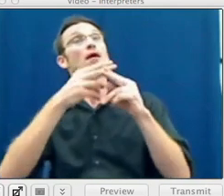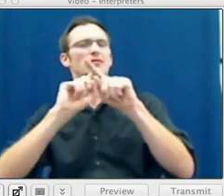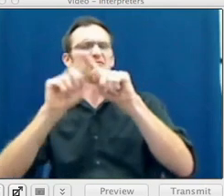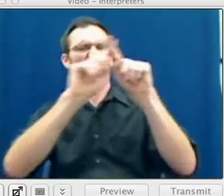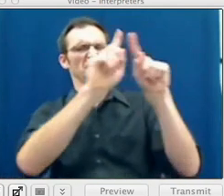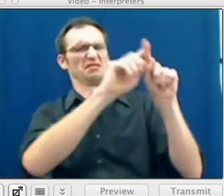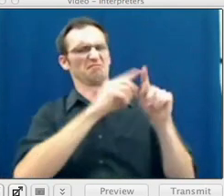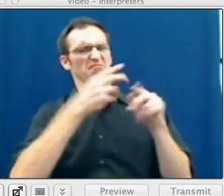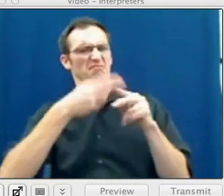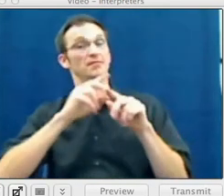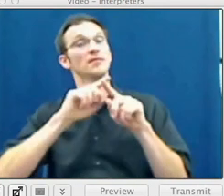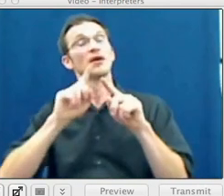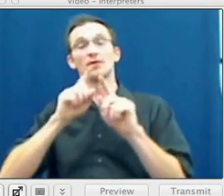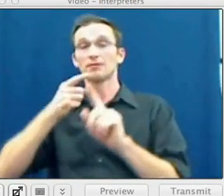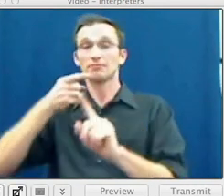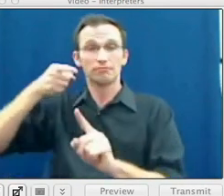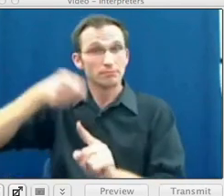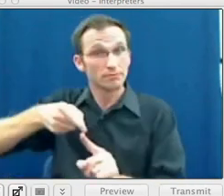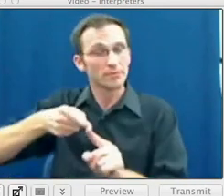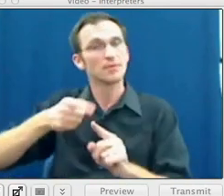your work